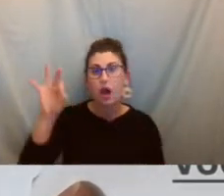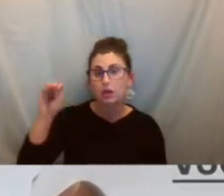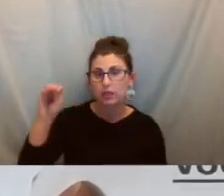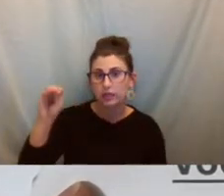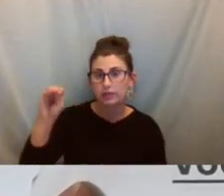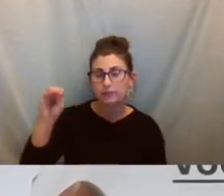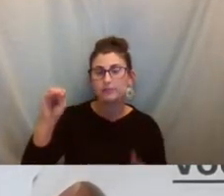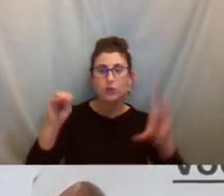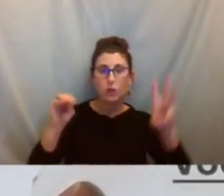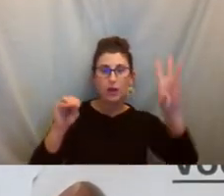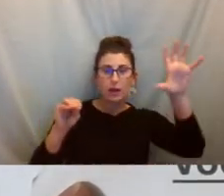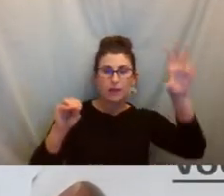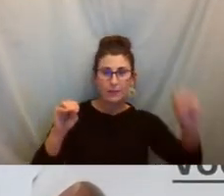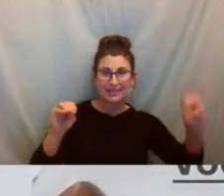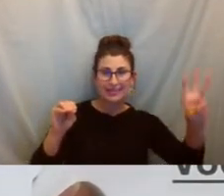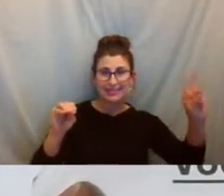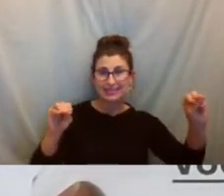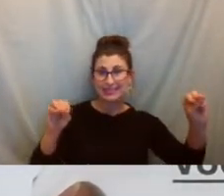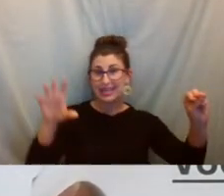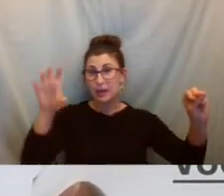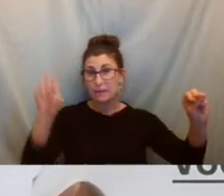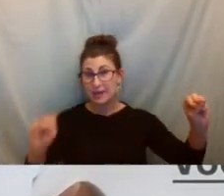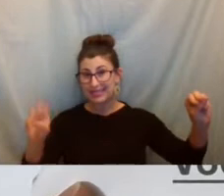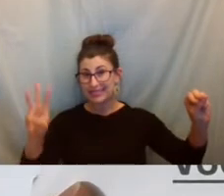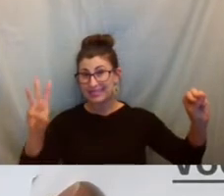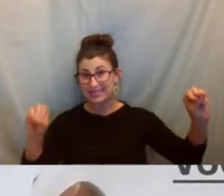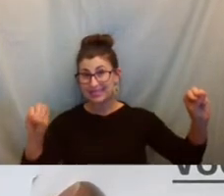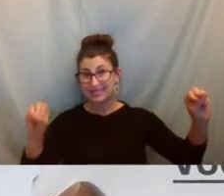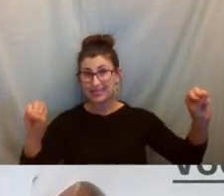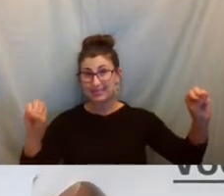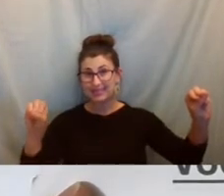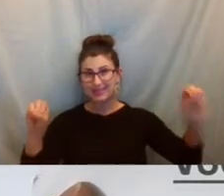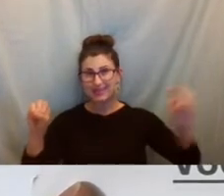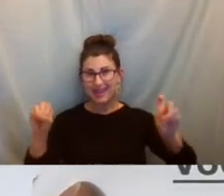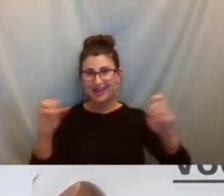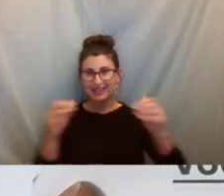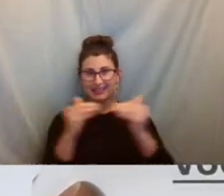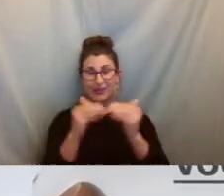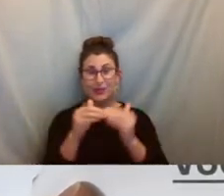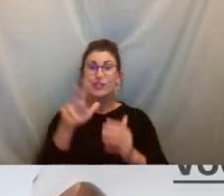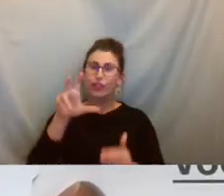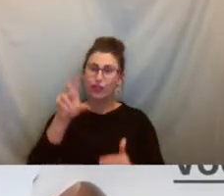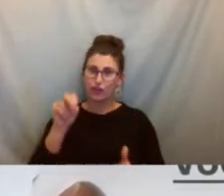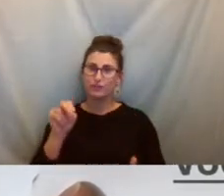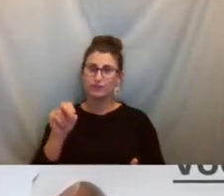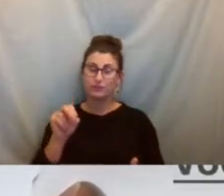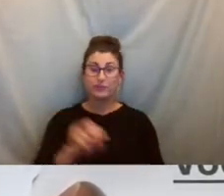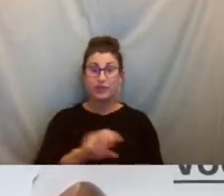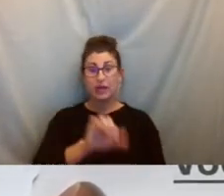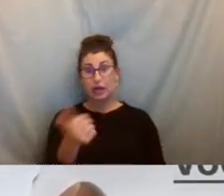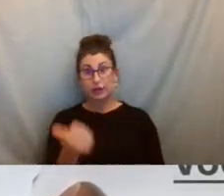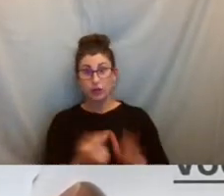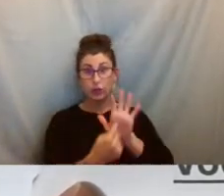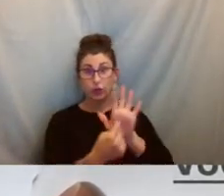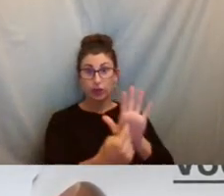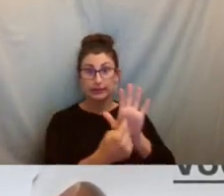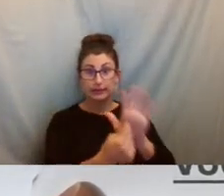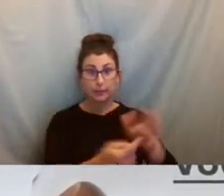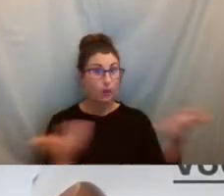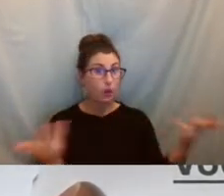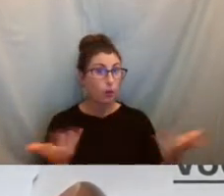90, minus 60, x equals 30. Here's another example of that